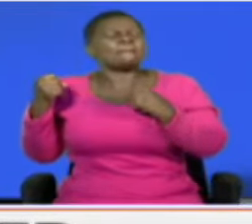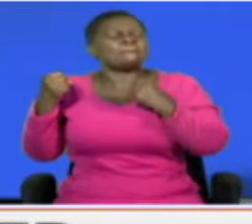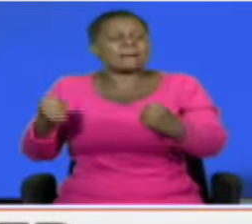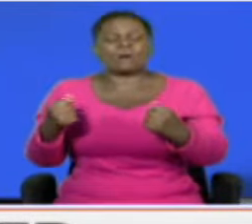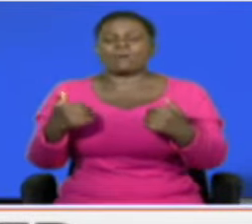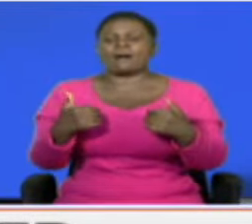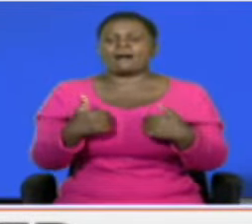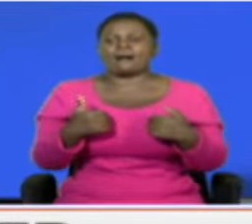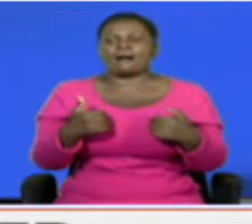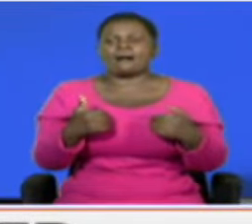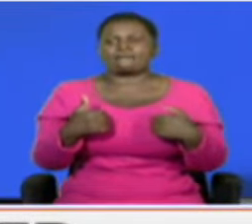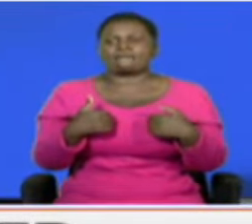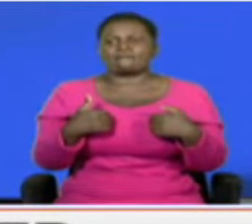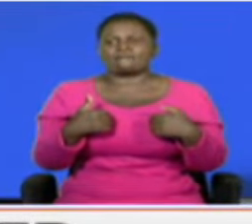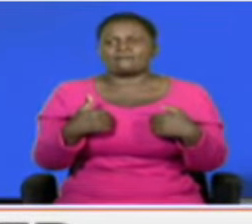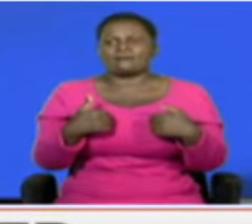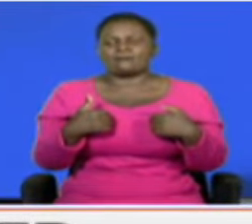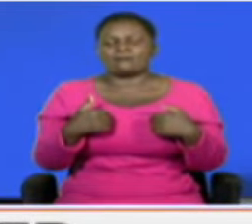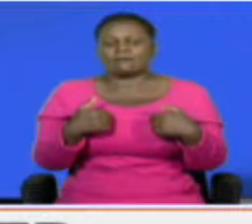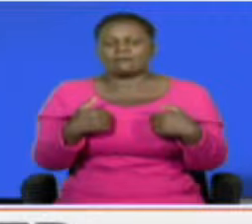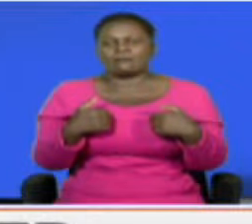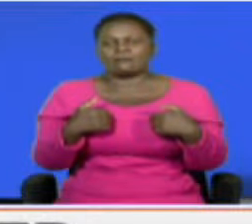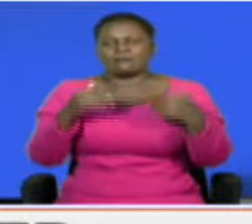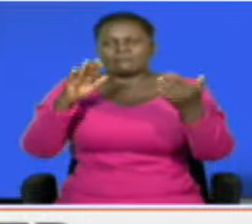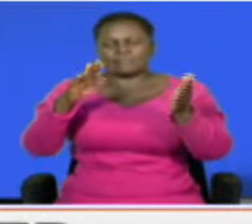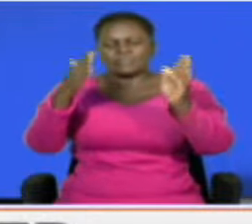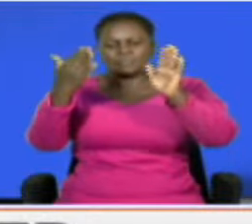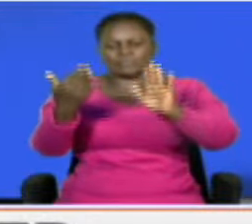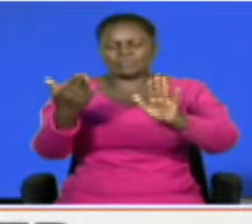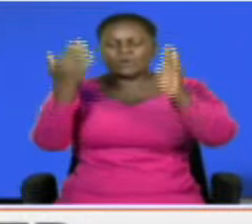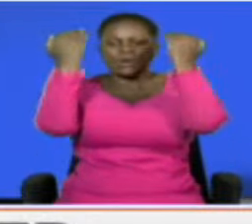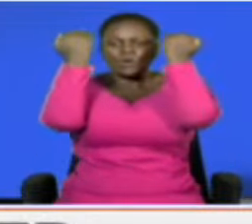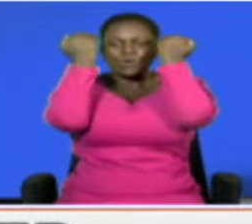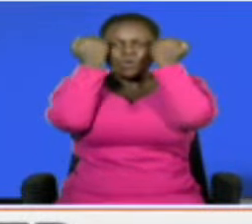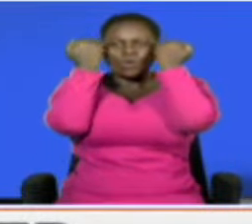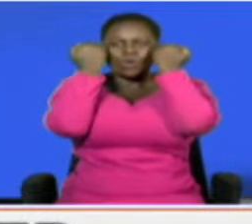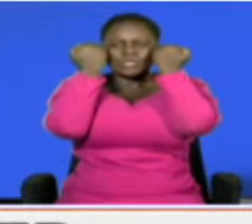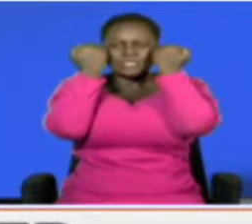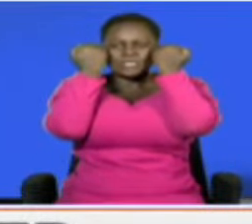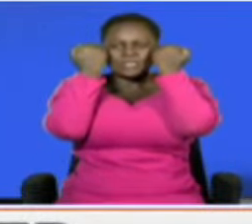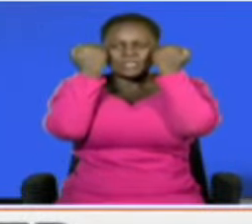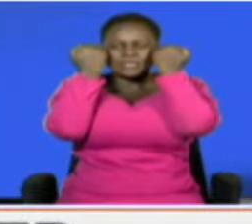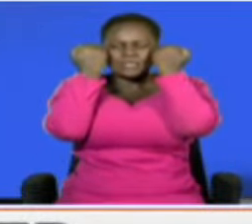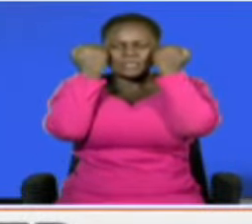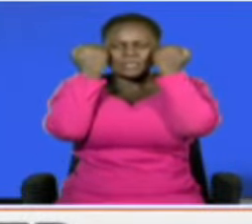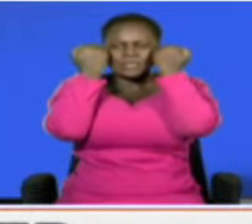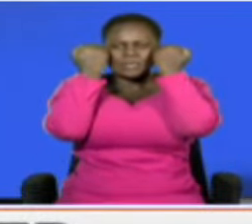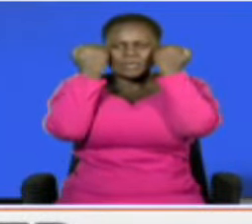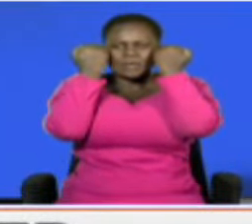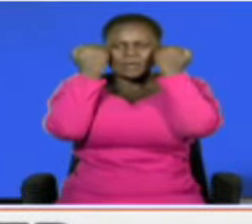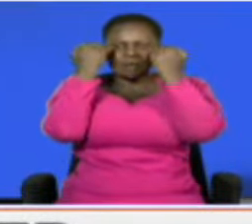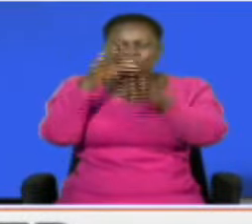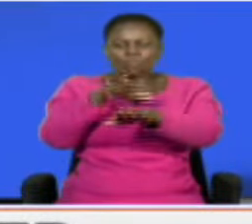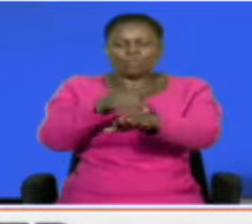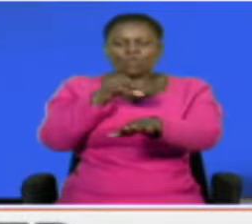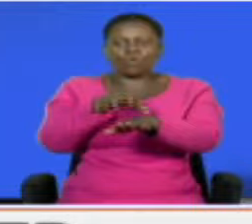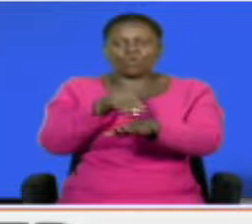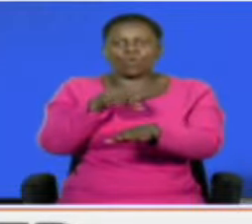nguvu ya kupita ndofu. He blew a rain before CM's court,